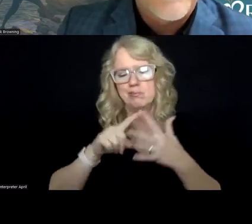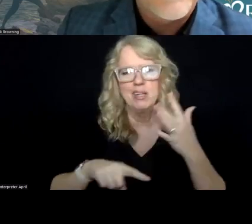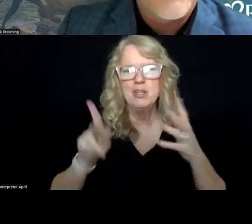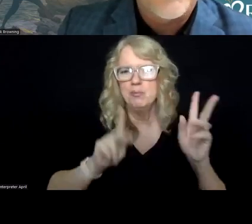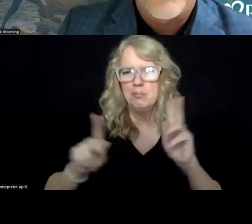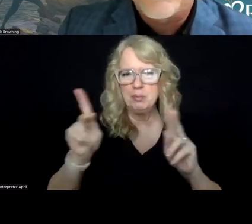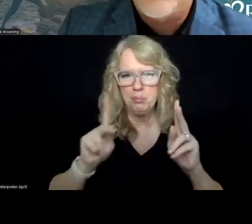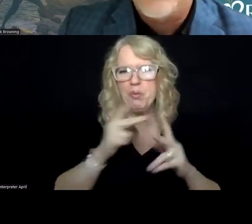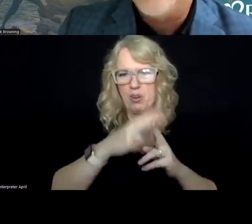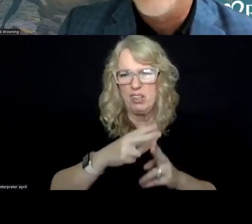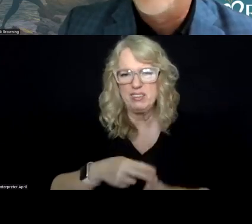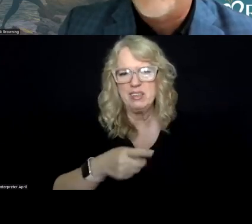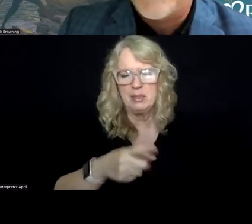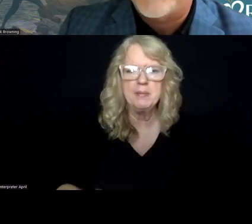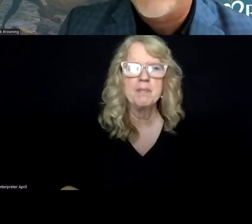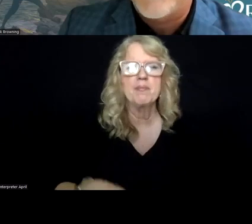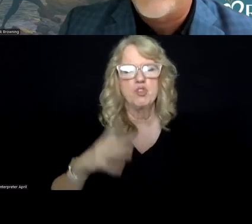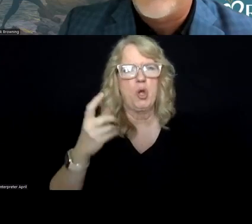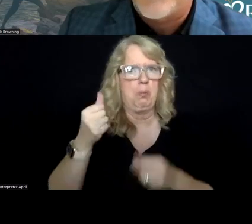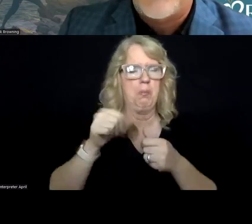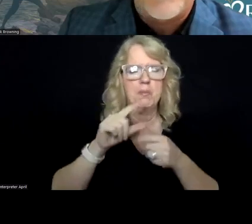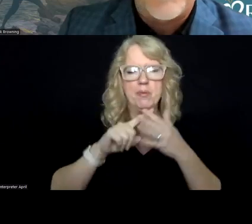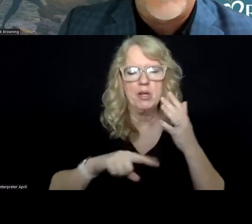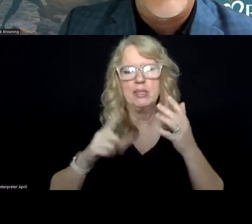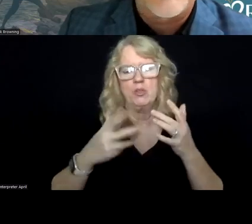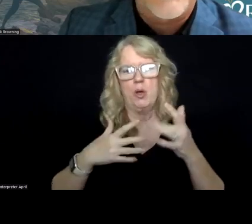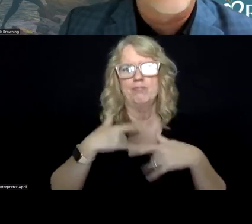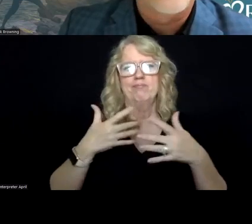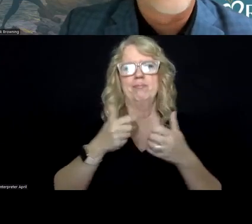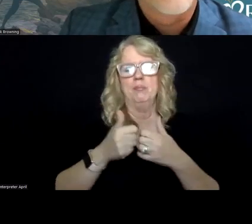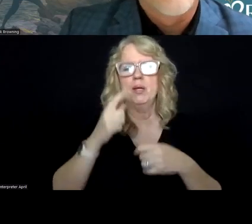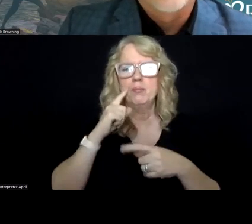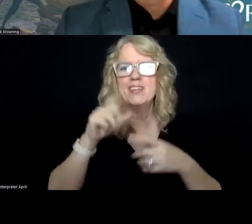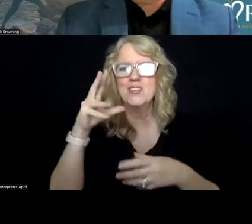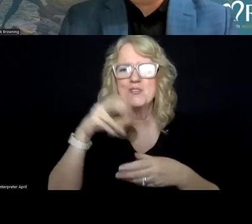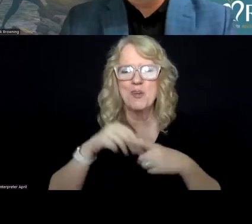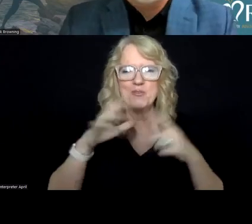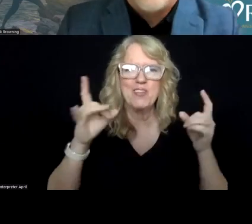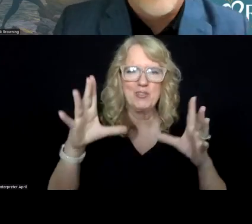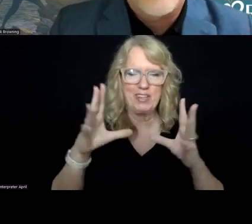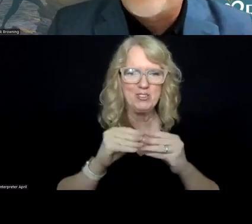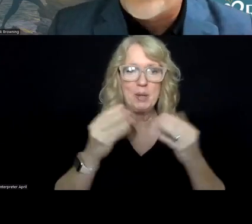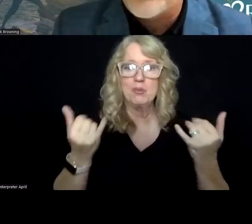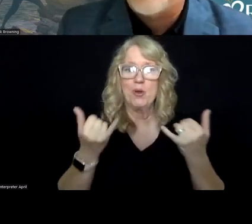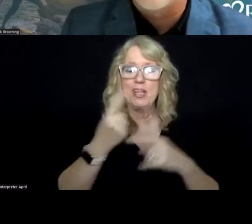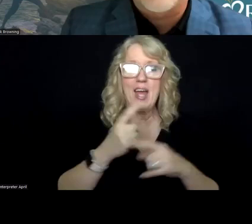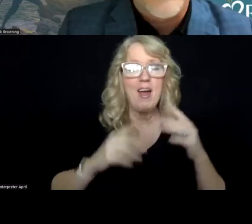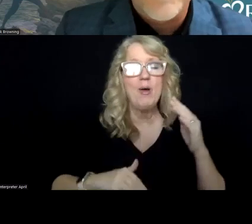others. So keep tuned to that and stay up to date with what's going on the Crisis Jam. We are now up